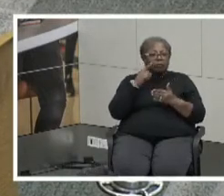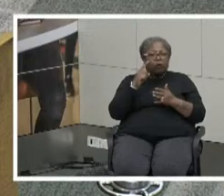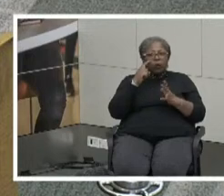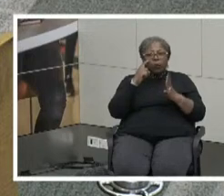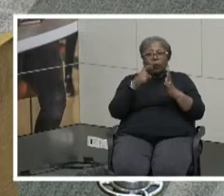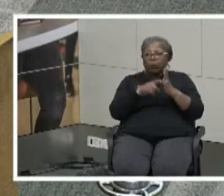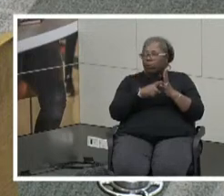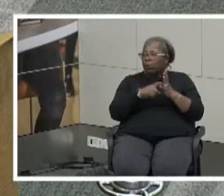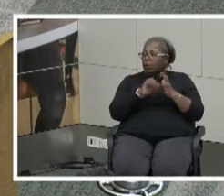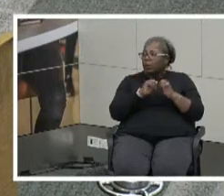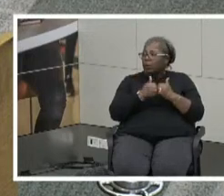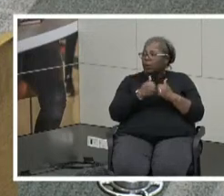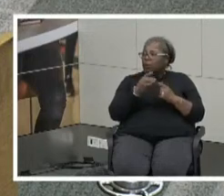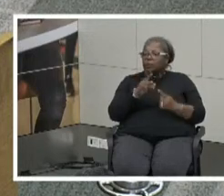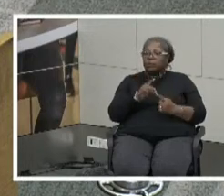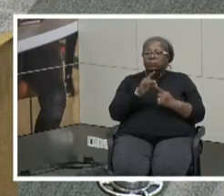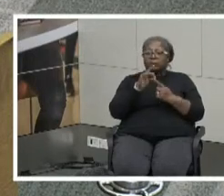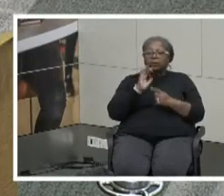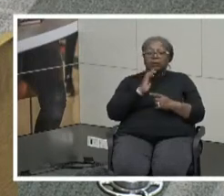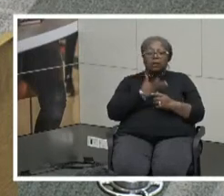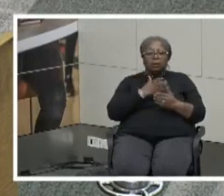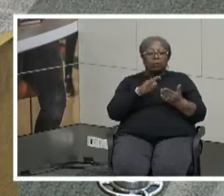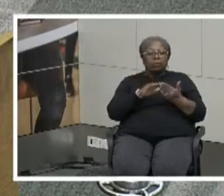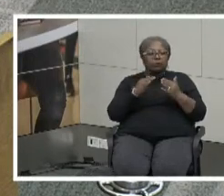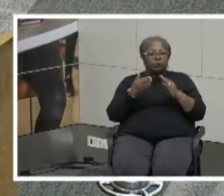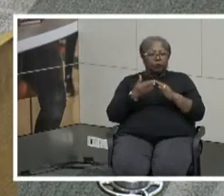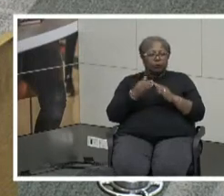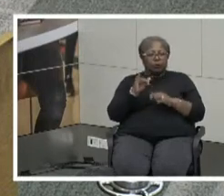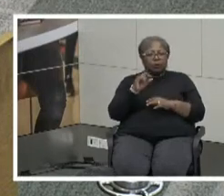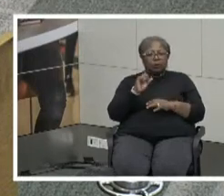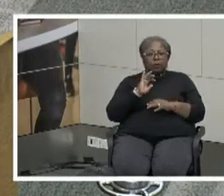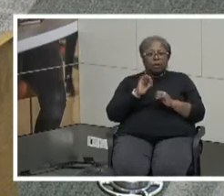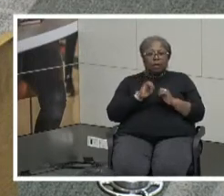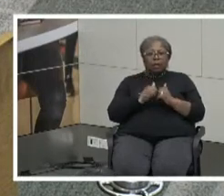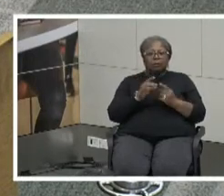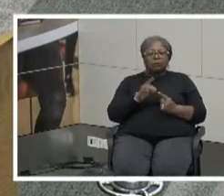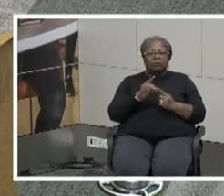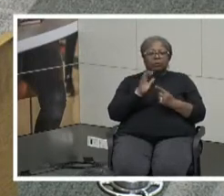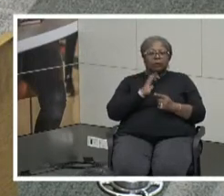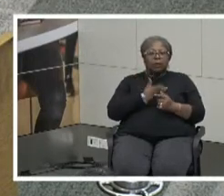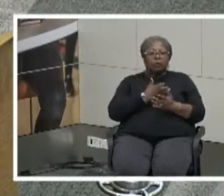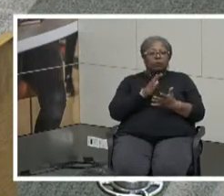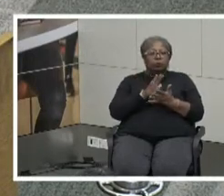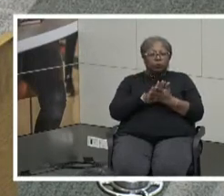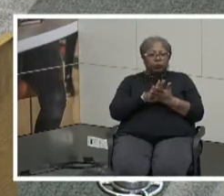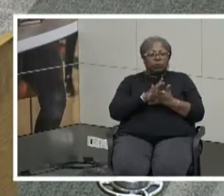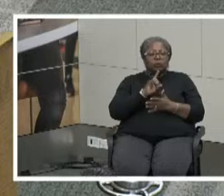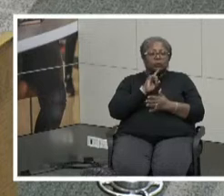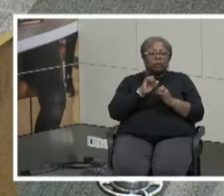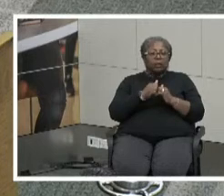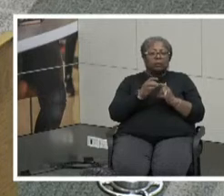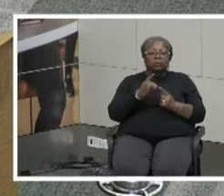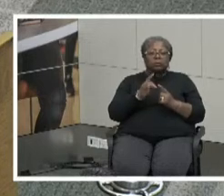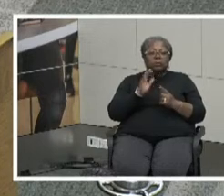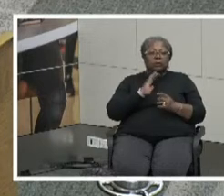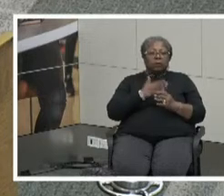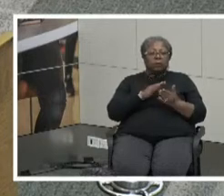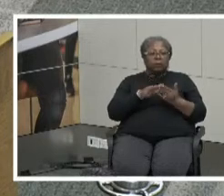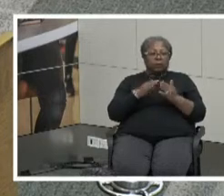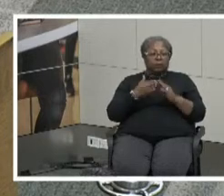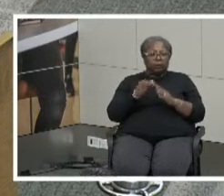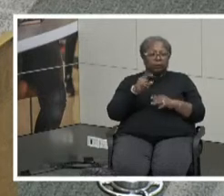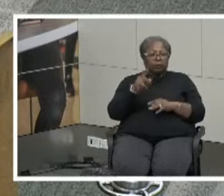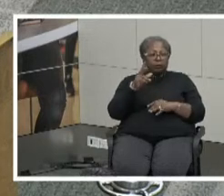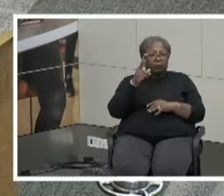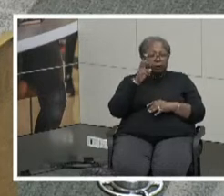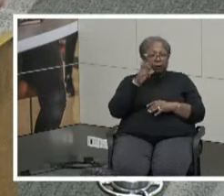recognizing how special our community is how special our school is and how special our neighborhood is you